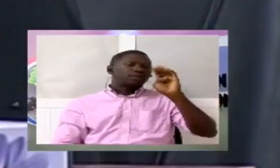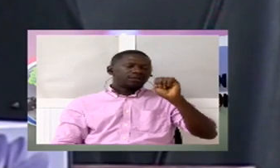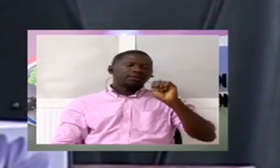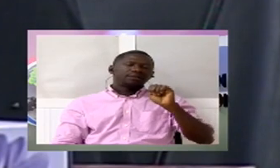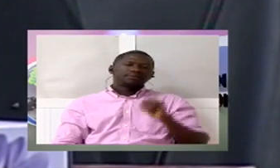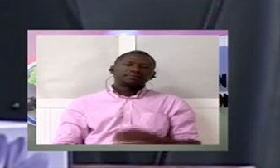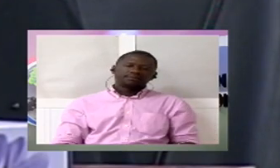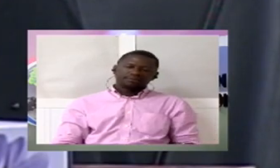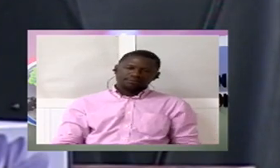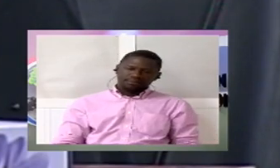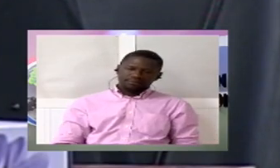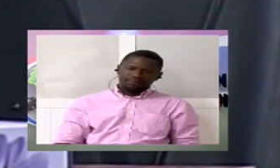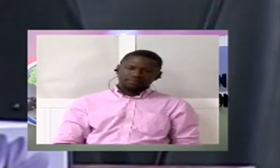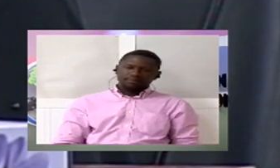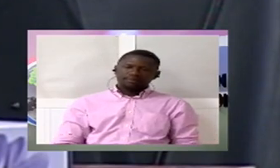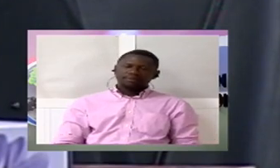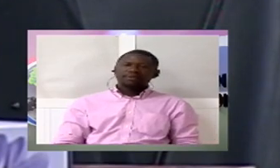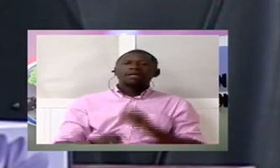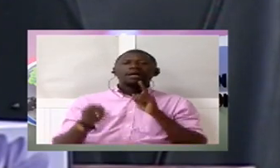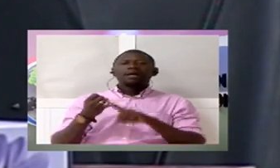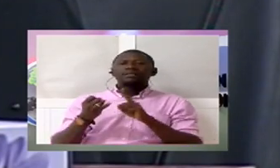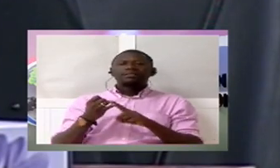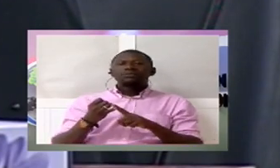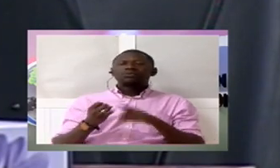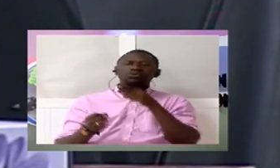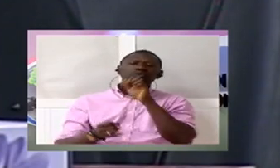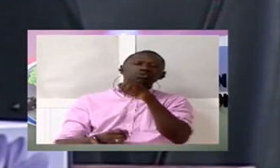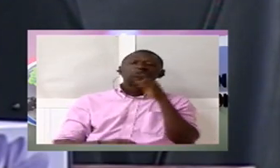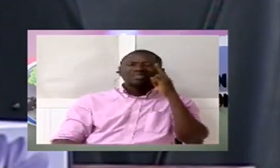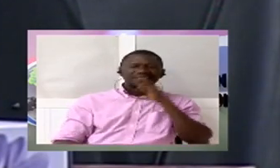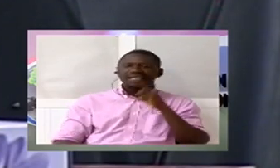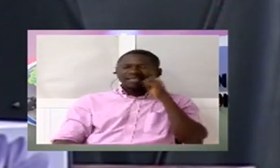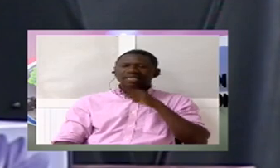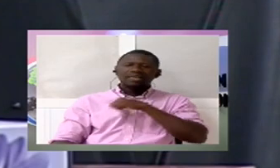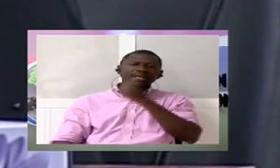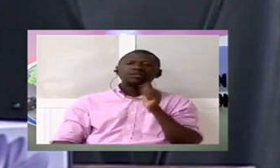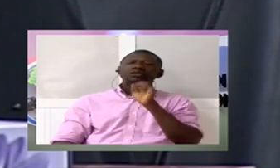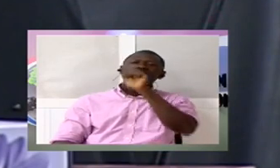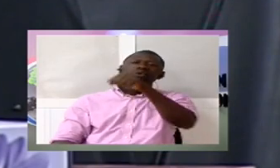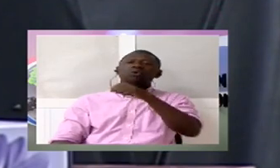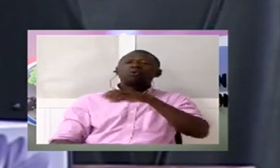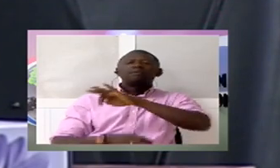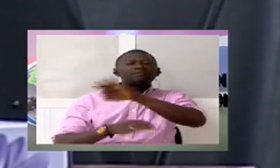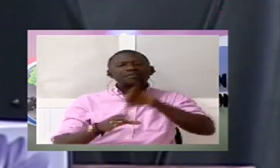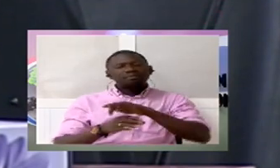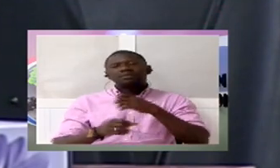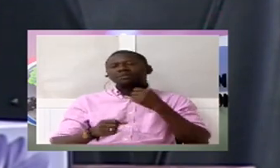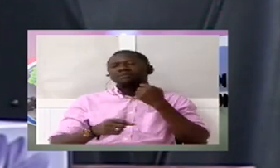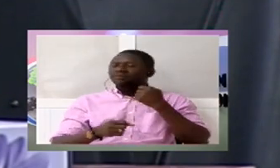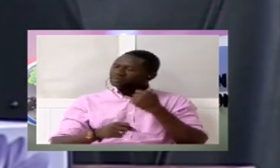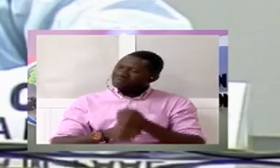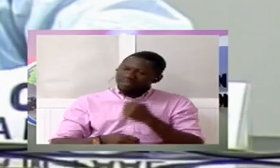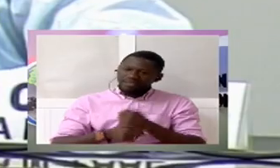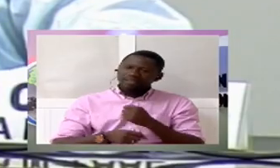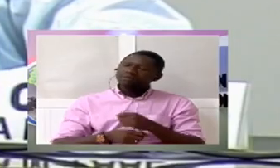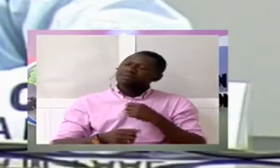ekameng kaye watu meng abe mutokono. And the efforts that you and your family made and others to secure his